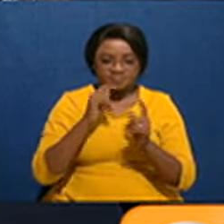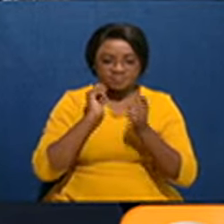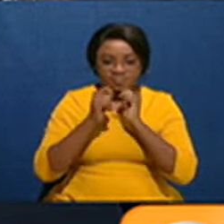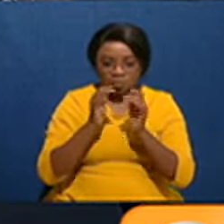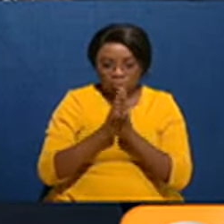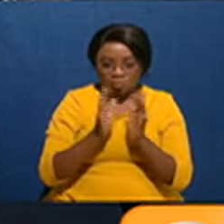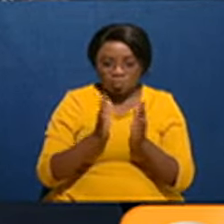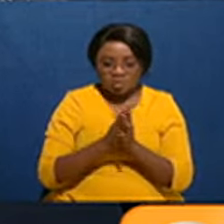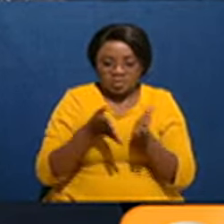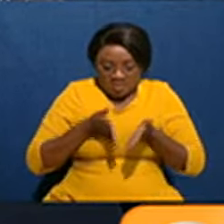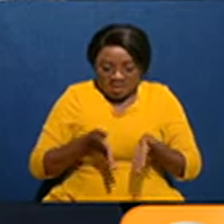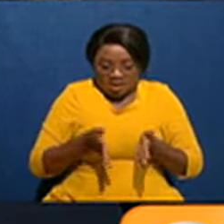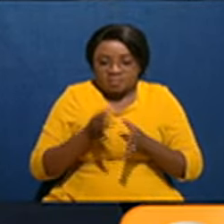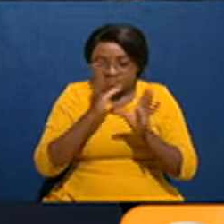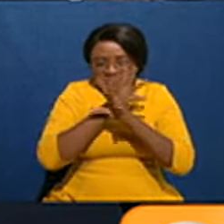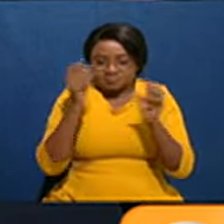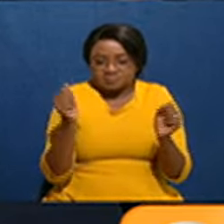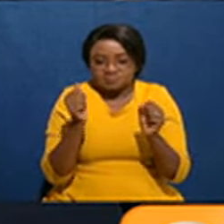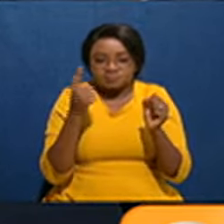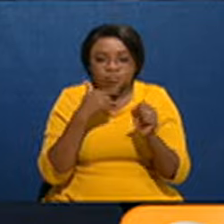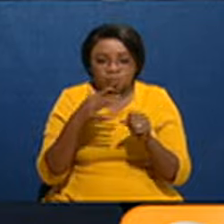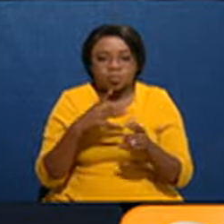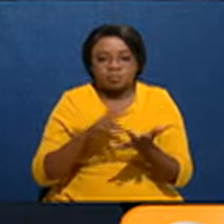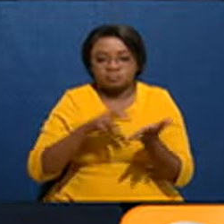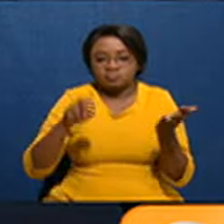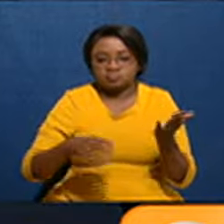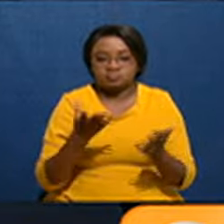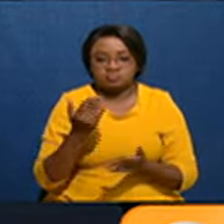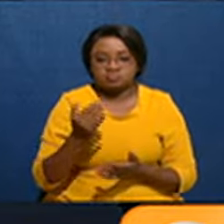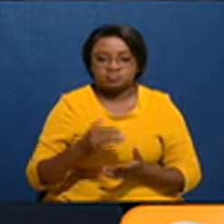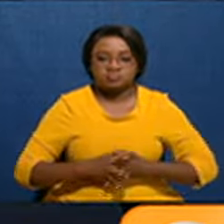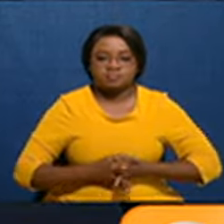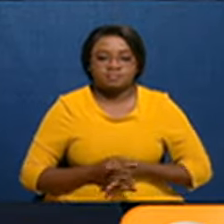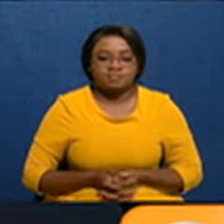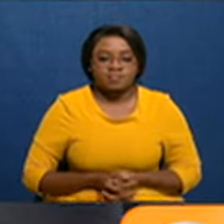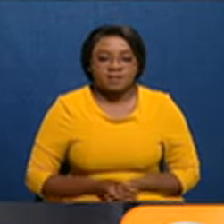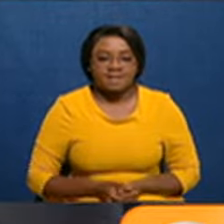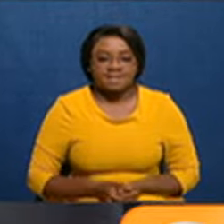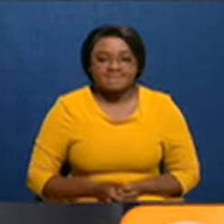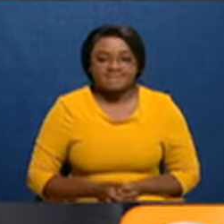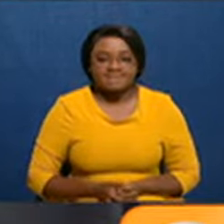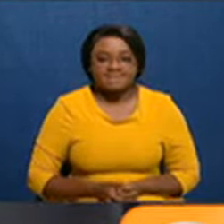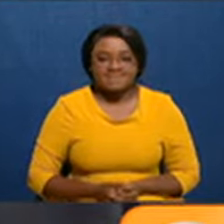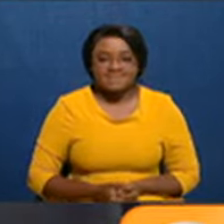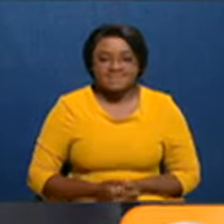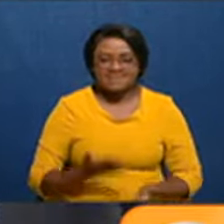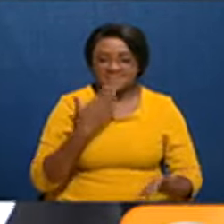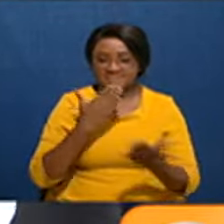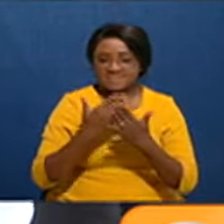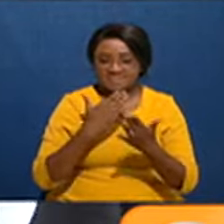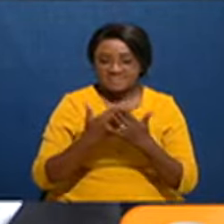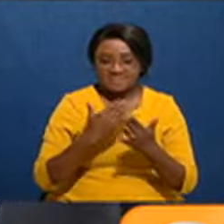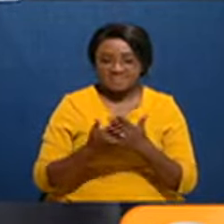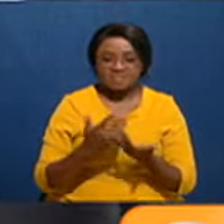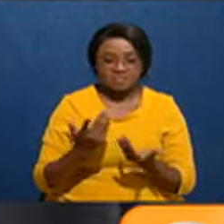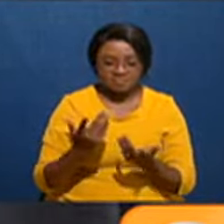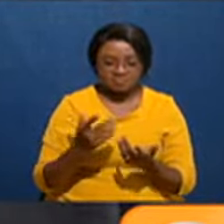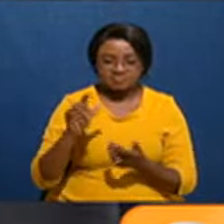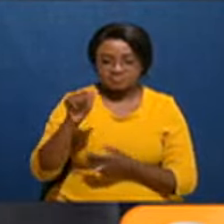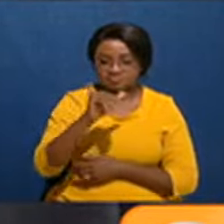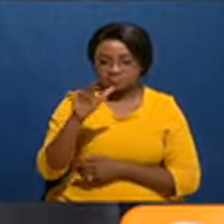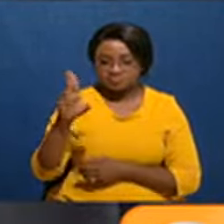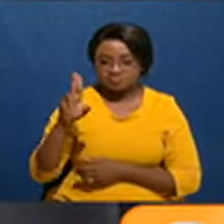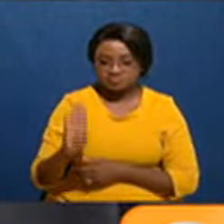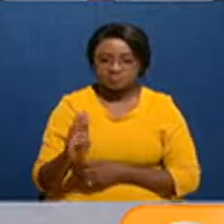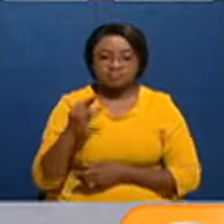the Institution of Engineers of Kenya, IEK. Thanks, I appreciate that. Yes, indeed, I'm with Eric Ohaga. He